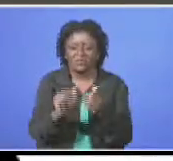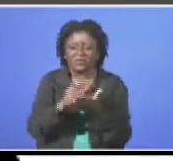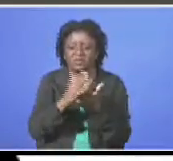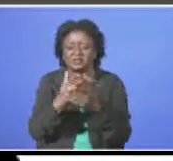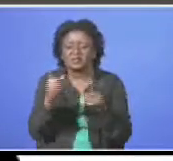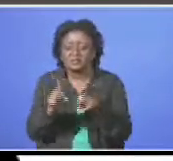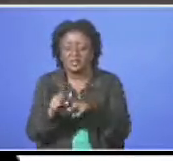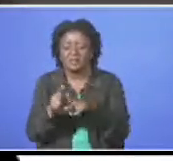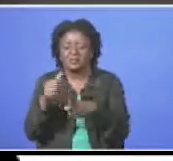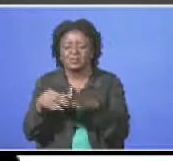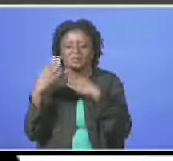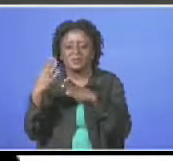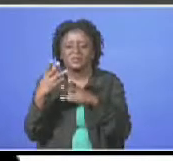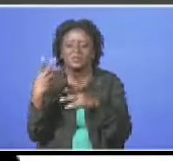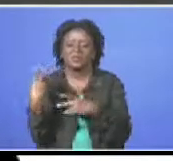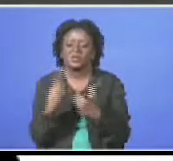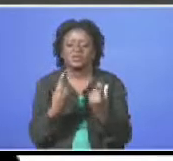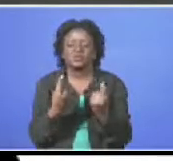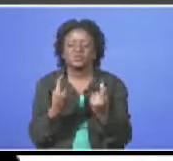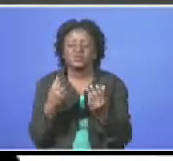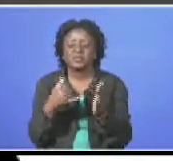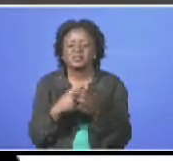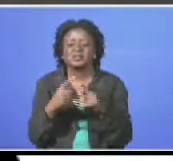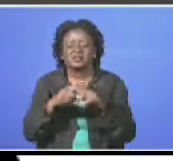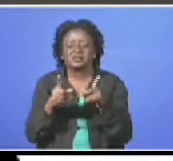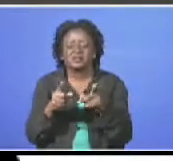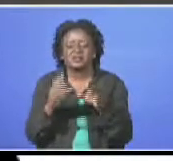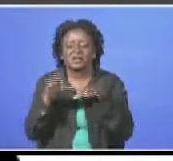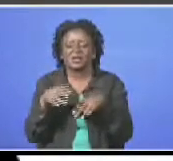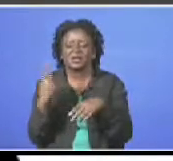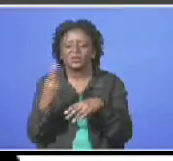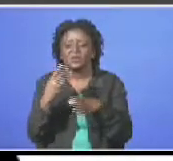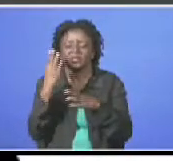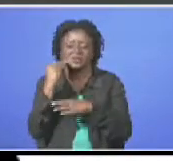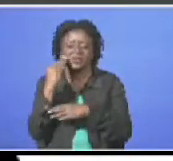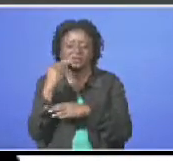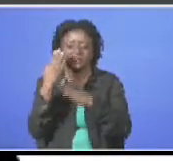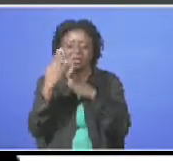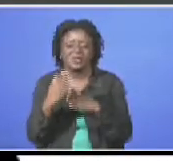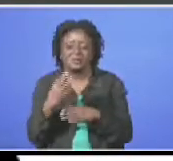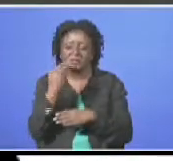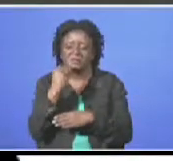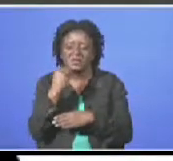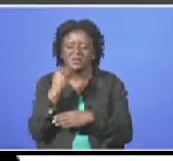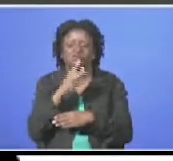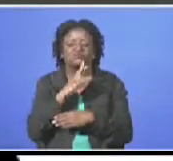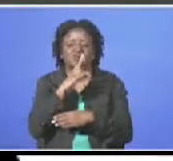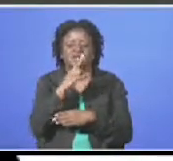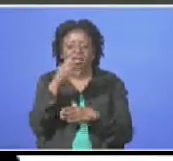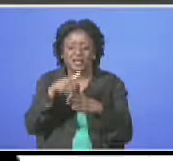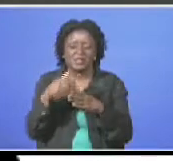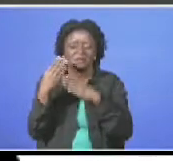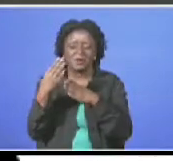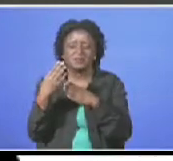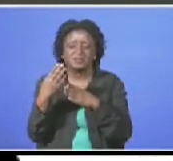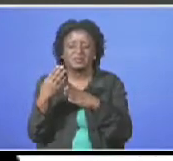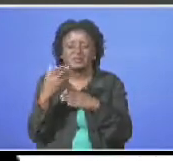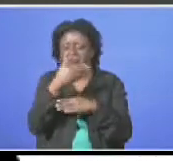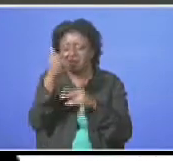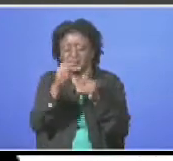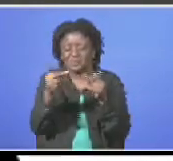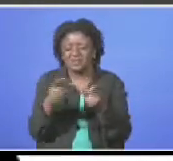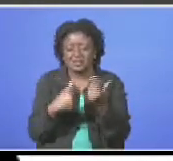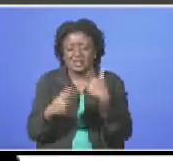Bahamas, we do it different. And you can only experience a Bahamian meal really in the Bahamas. And the best place to come is eat on Arawak